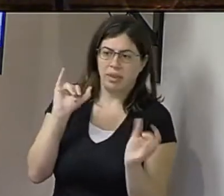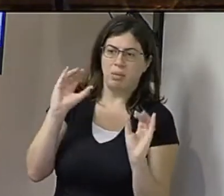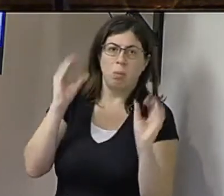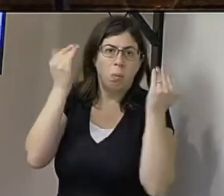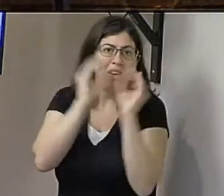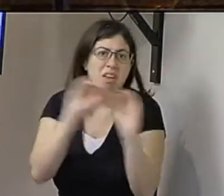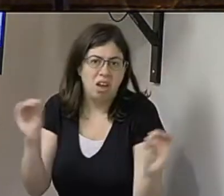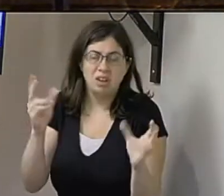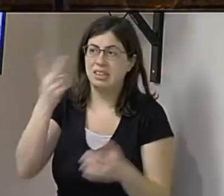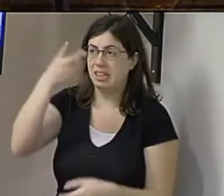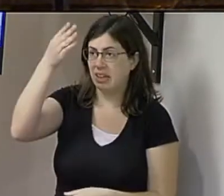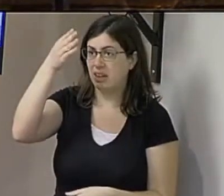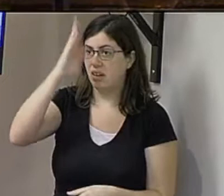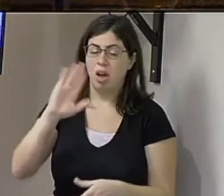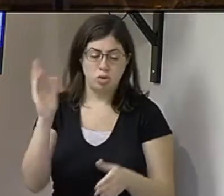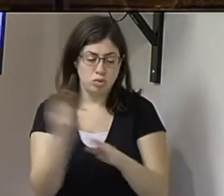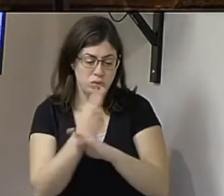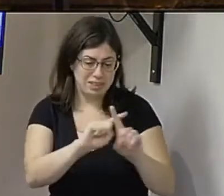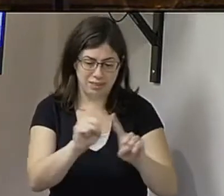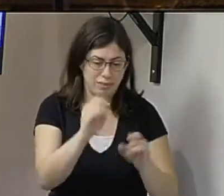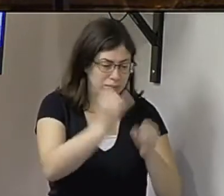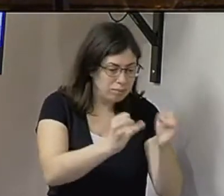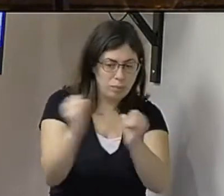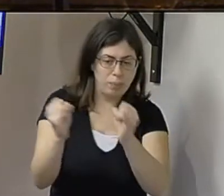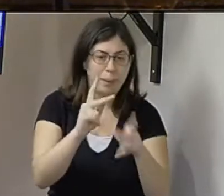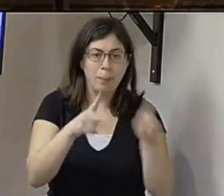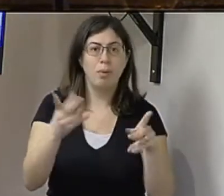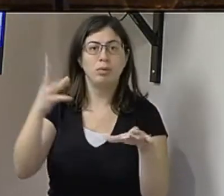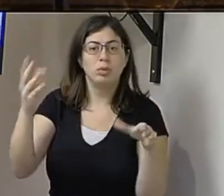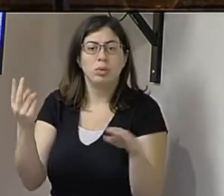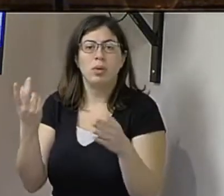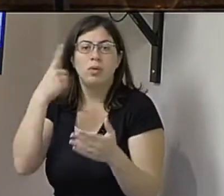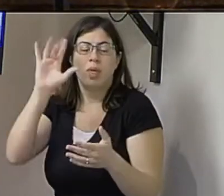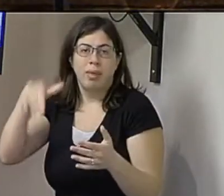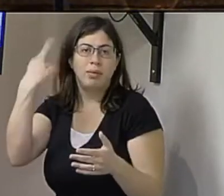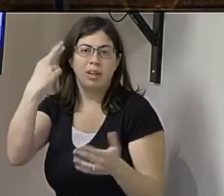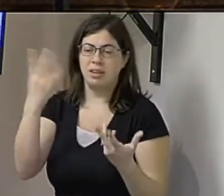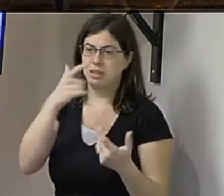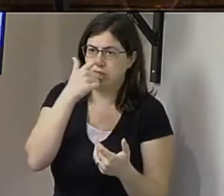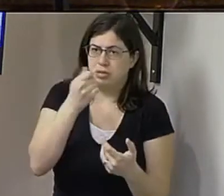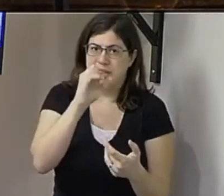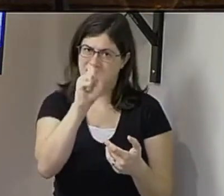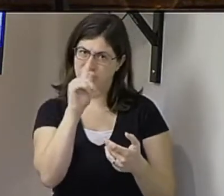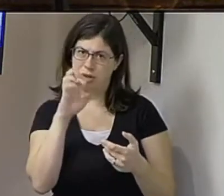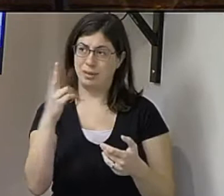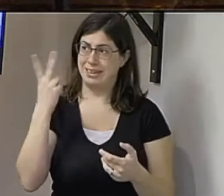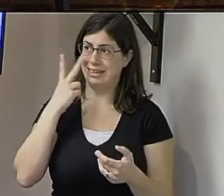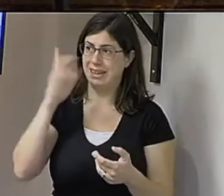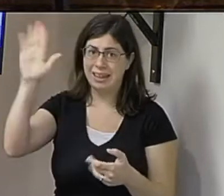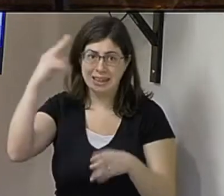for them. And we're going to watch how God uses individual people to be part of that. God, what's really interesting about the book of Esther is you're not going to see God's